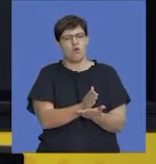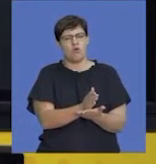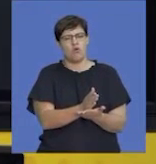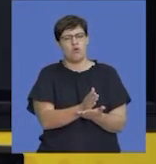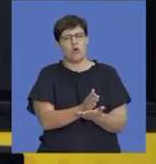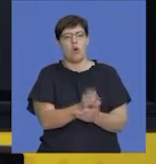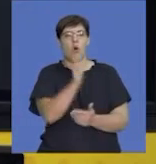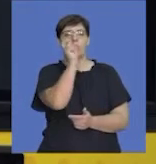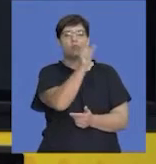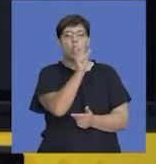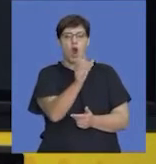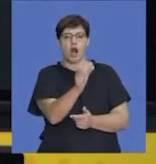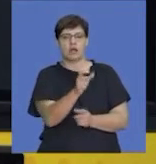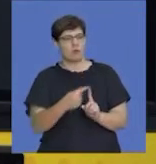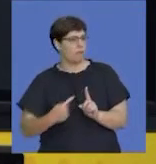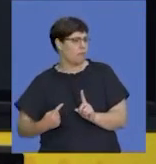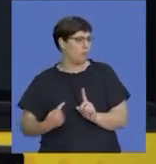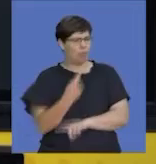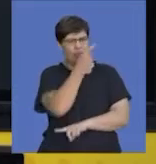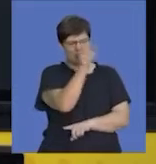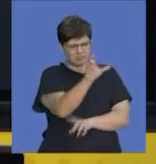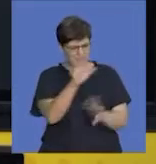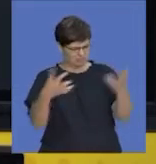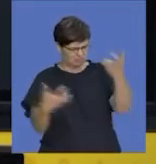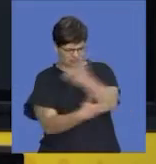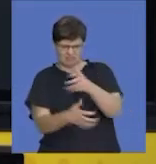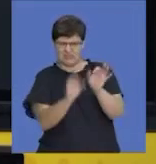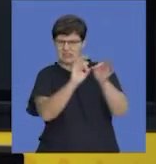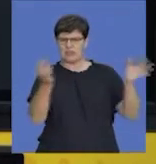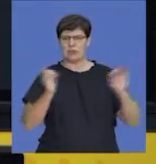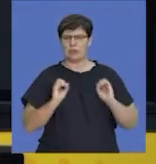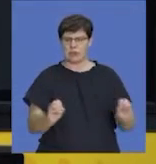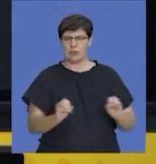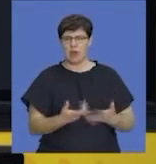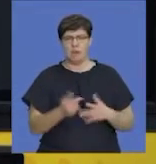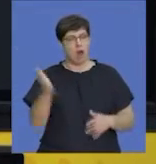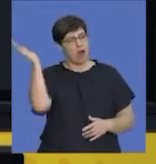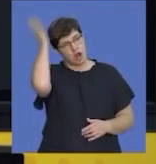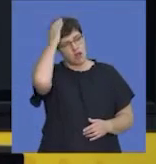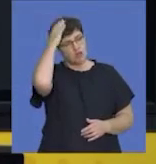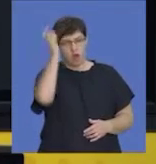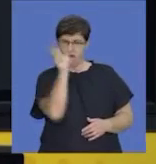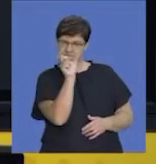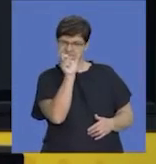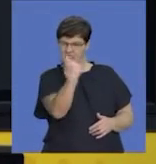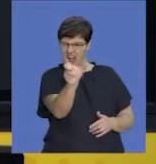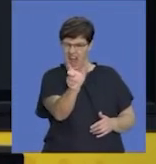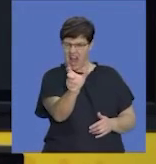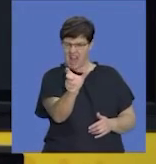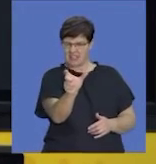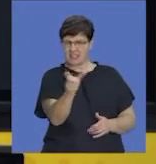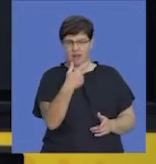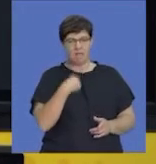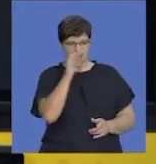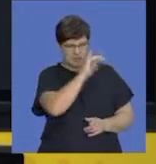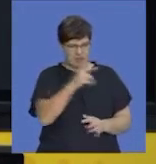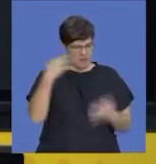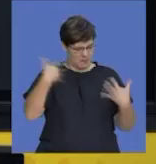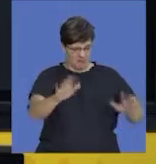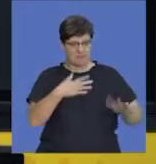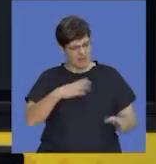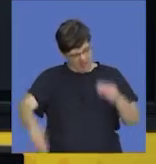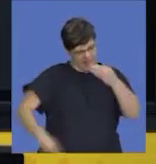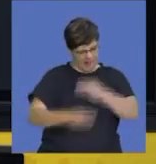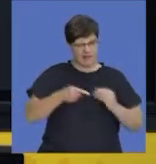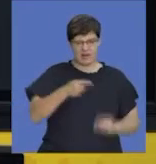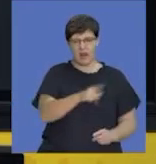use words out of context. So if you know a big word that you've heard somewhere and are able to spell it, but you